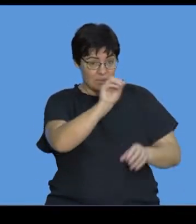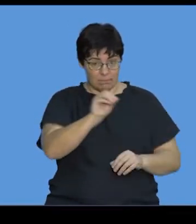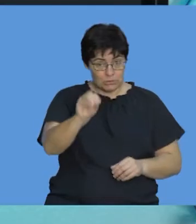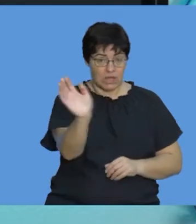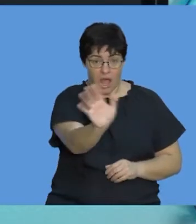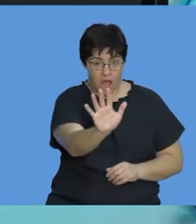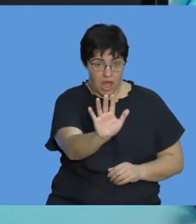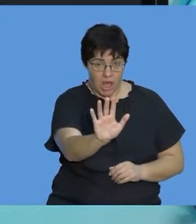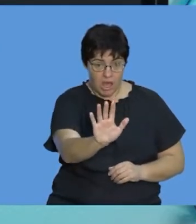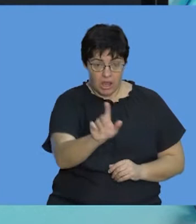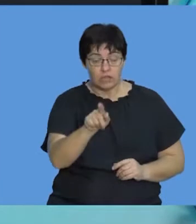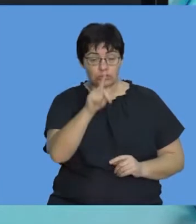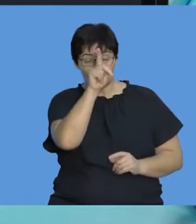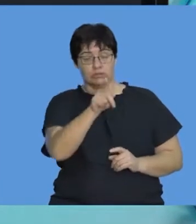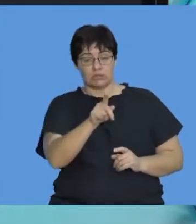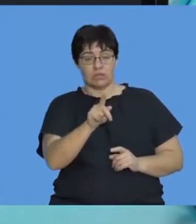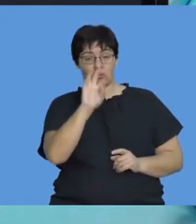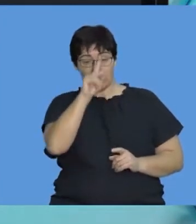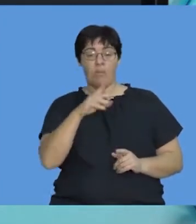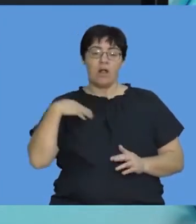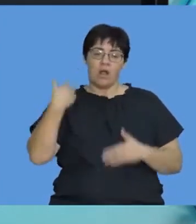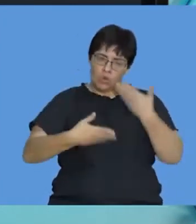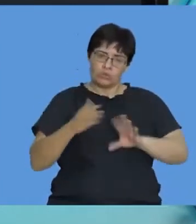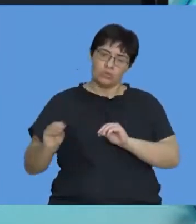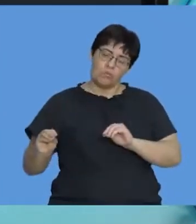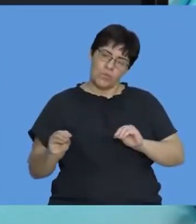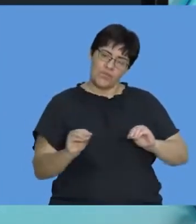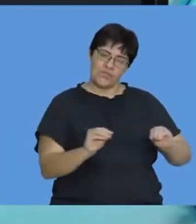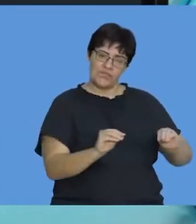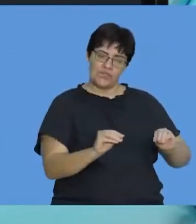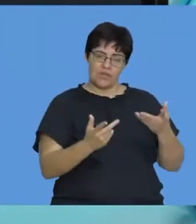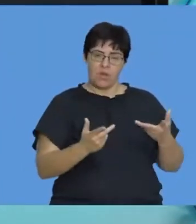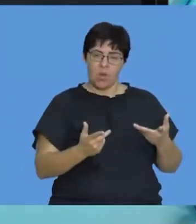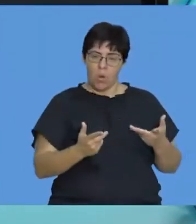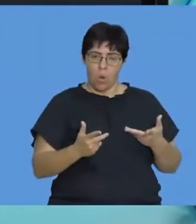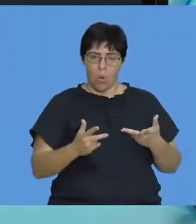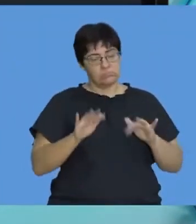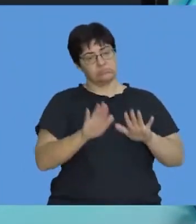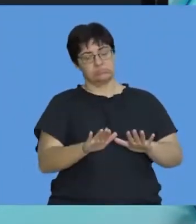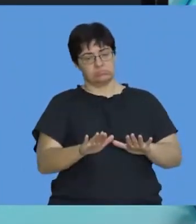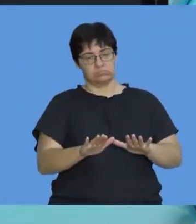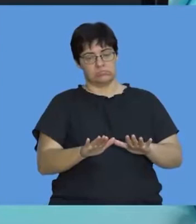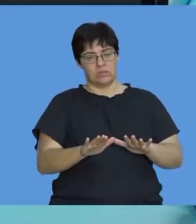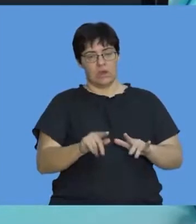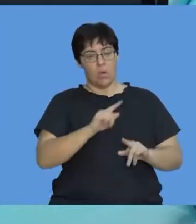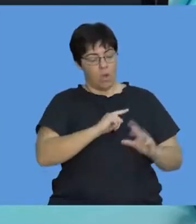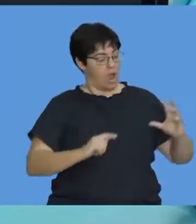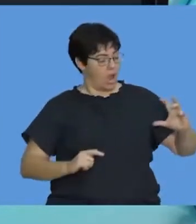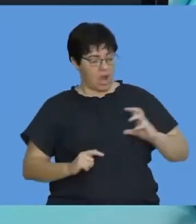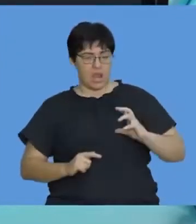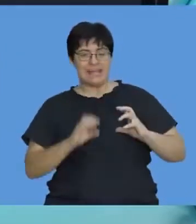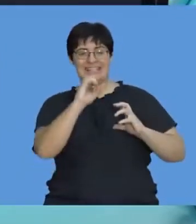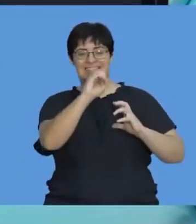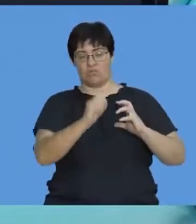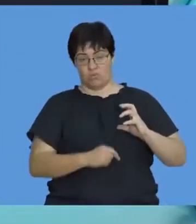you. Okay, so remember, an object will continue moving or remain stationary at a constant velocity if it's moving at a